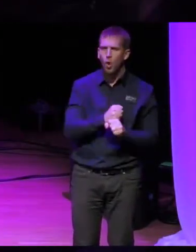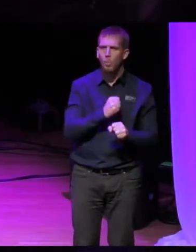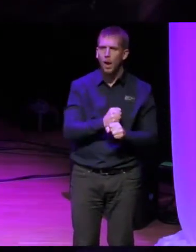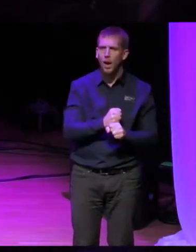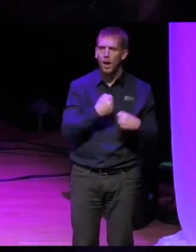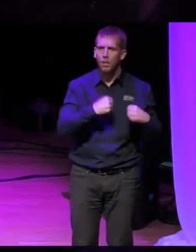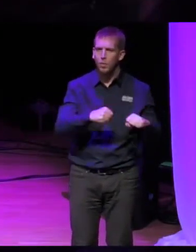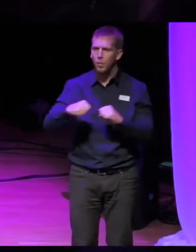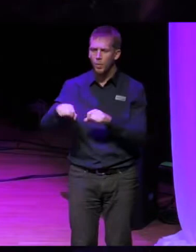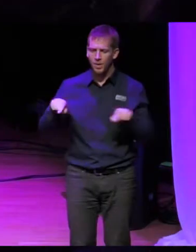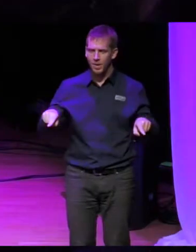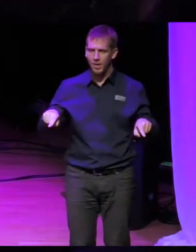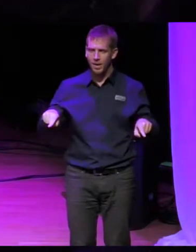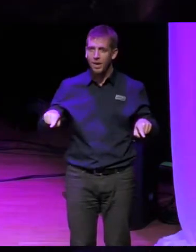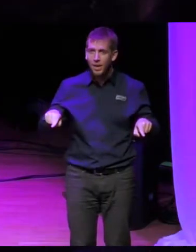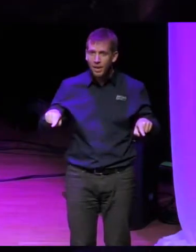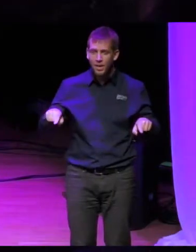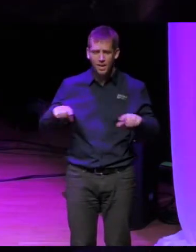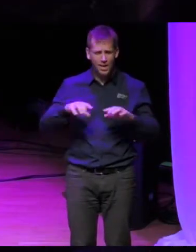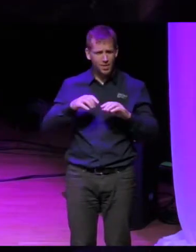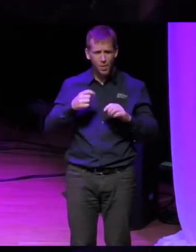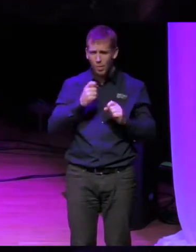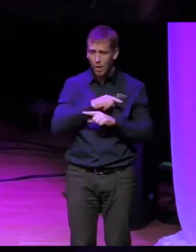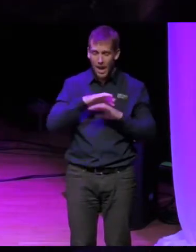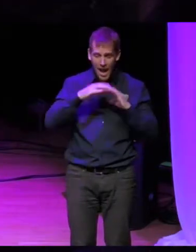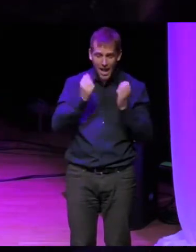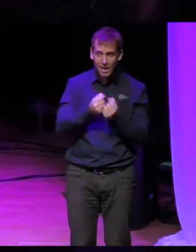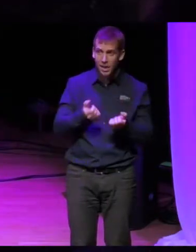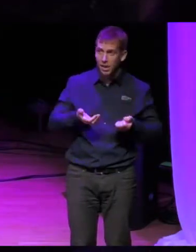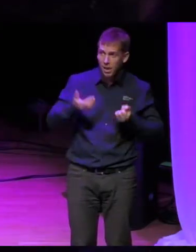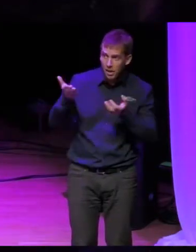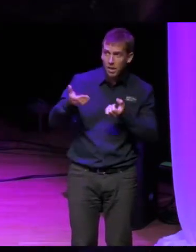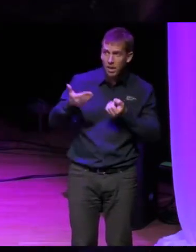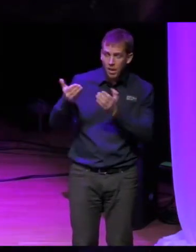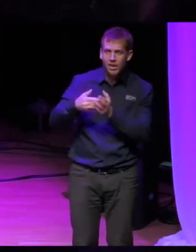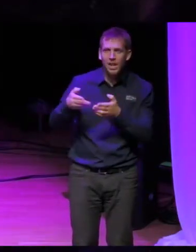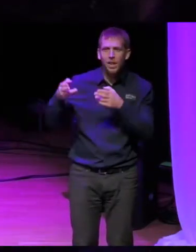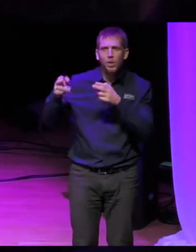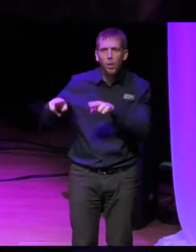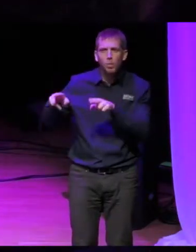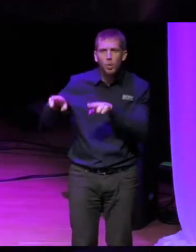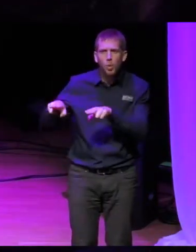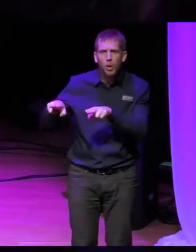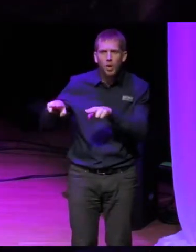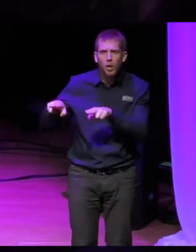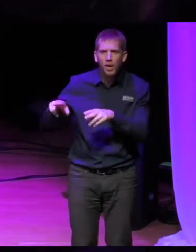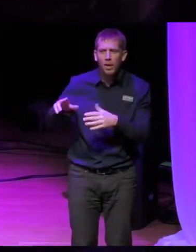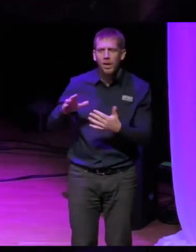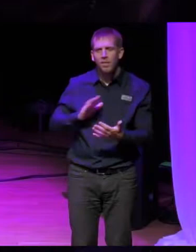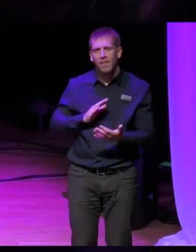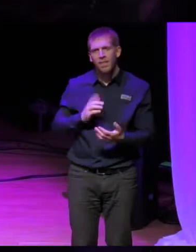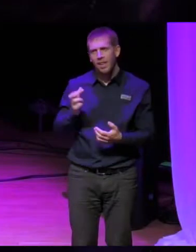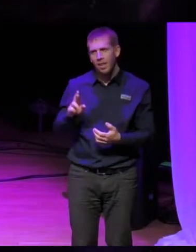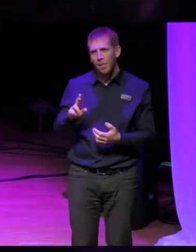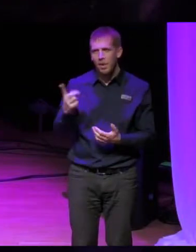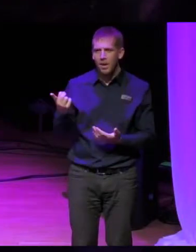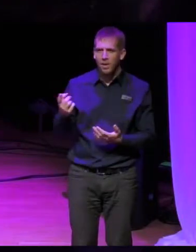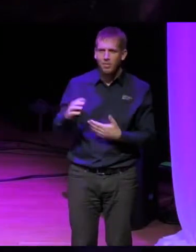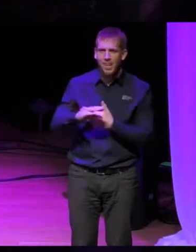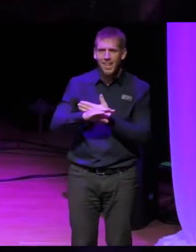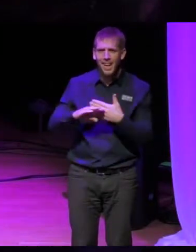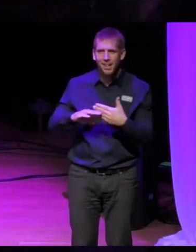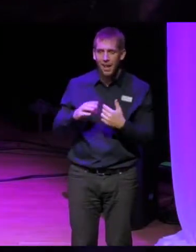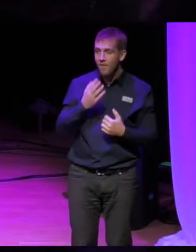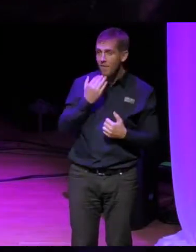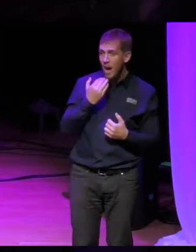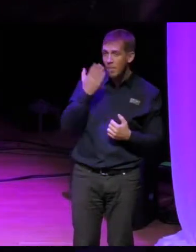be adjudicated in court for a variety of reasons. There are all kinds of procedural limitations on who can sue in the first